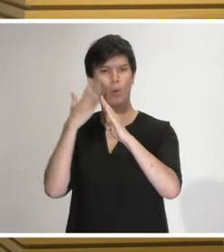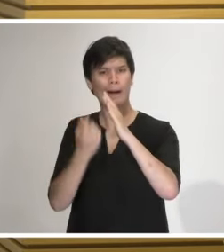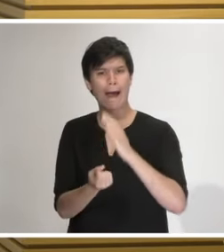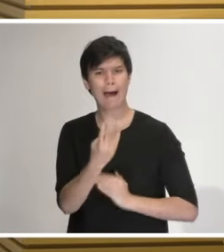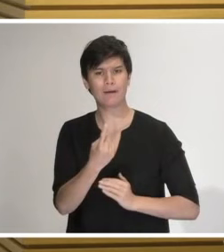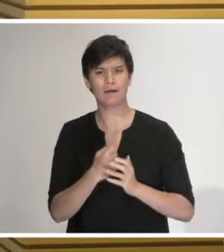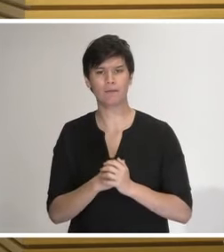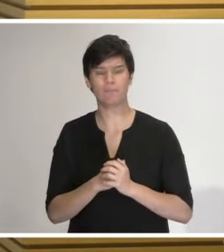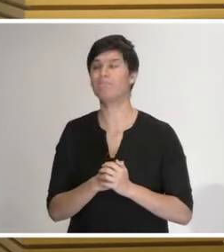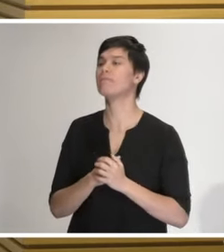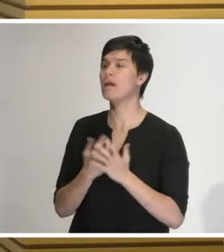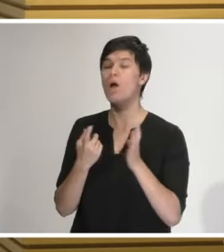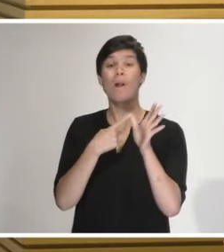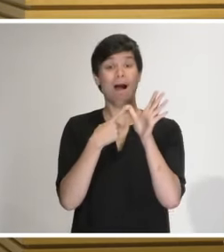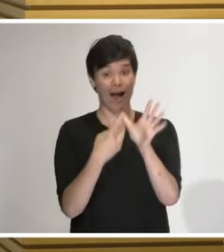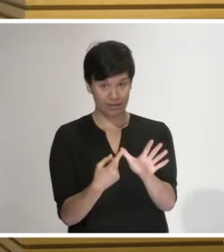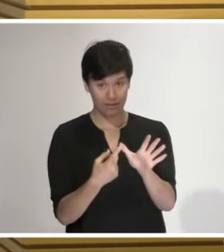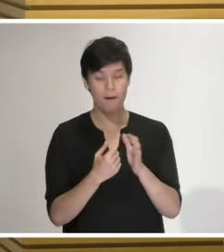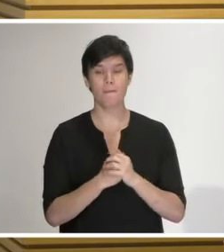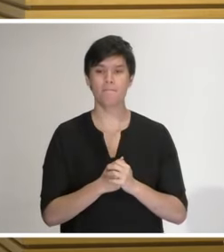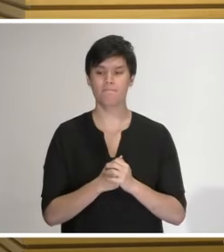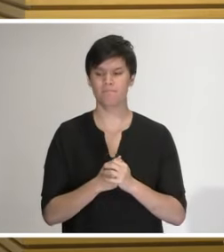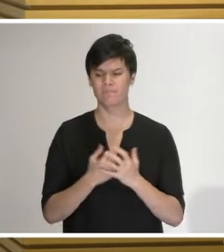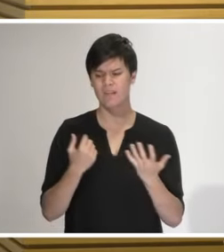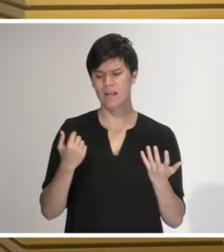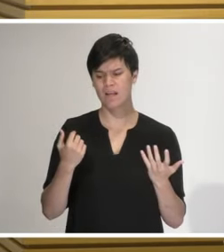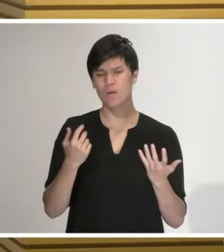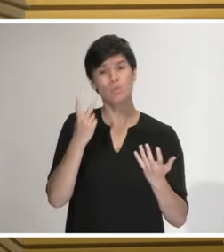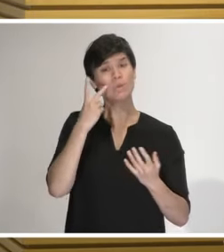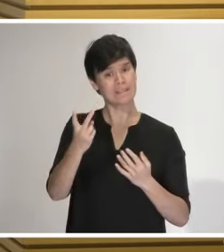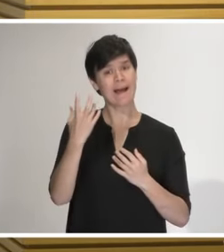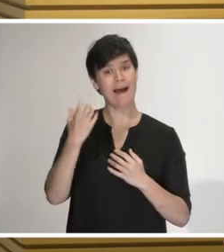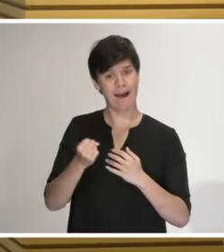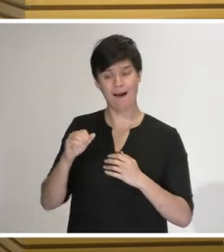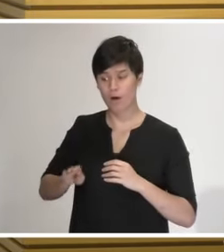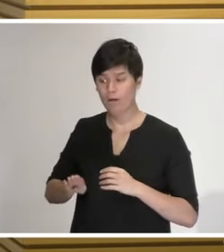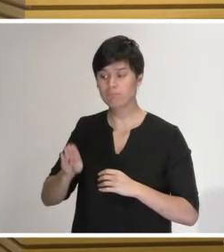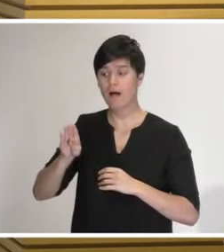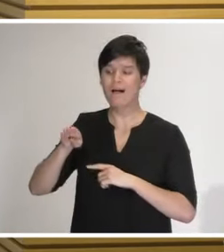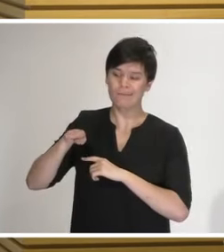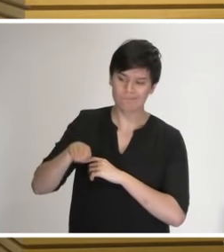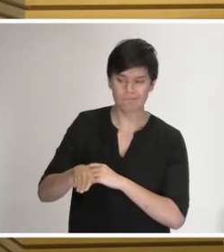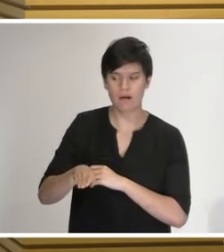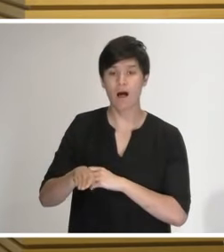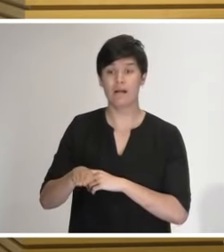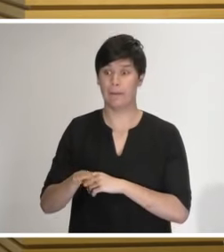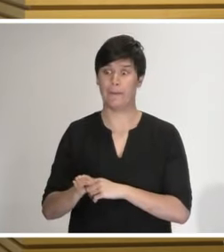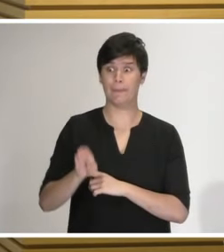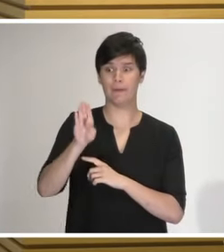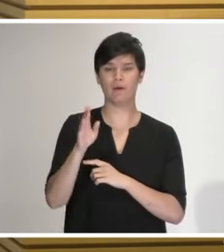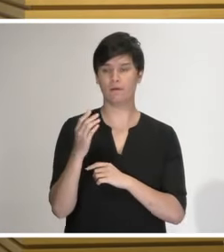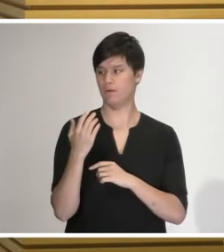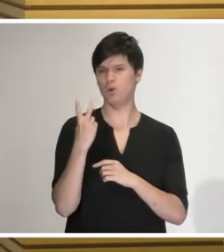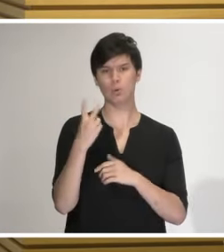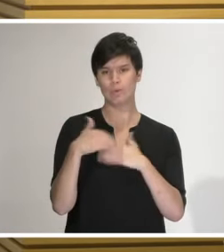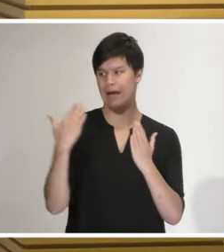including, and this is particularly important, over the last 2 or 3 days with that much higher level of testing. So we haven't seen a whole lot more cases. In